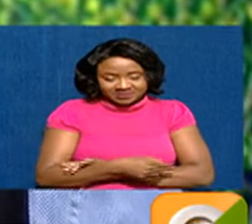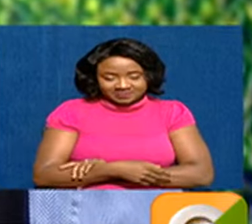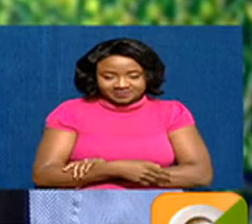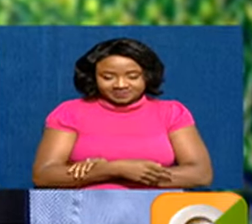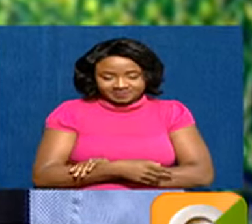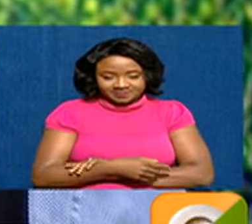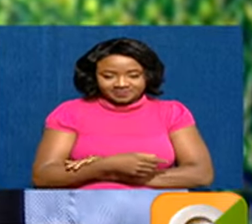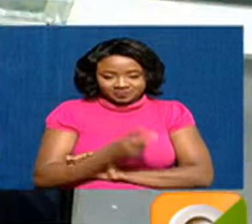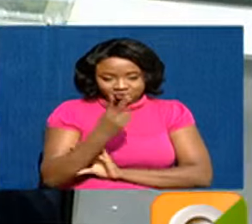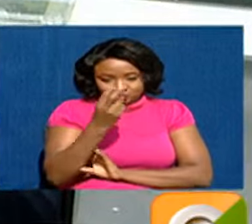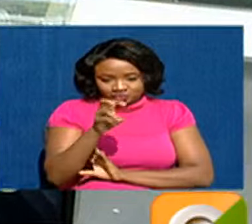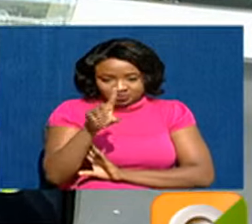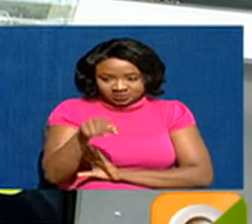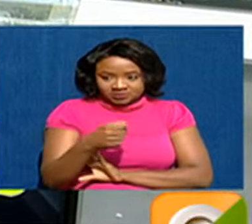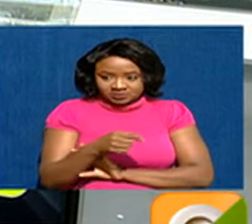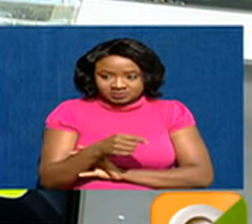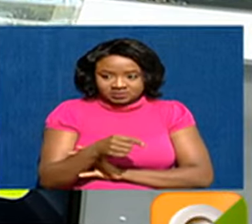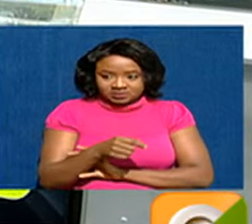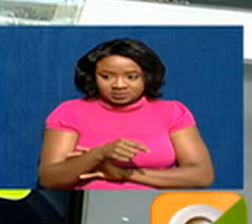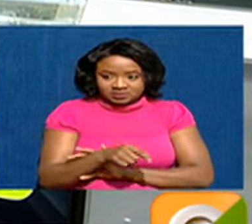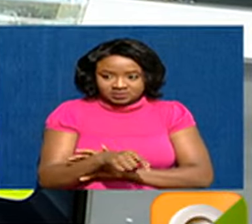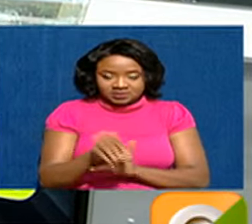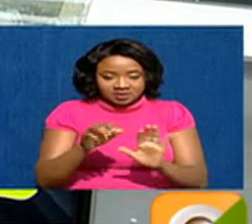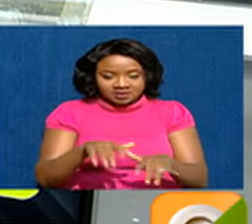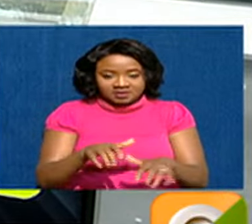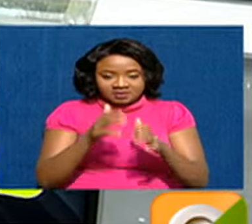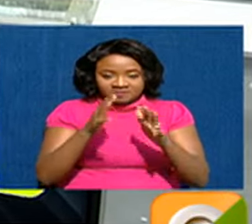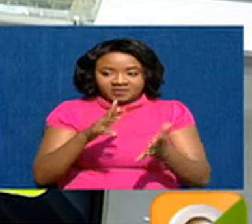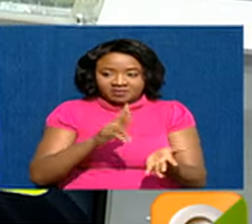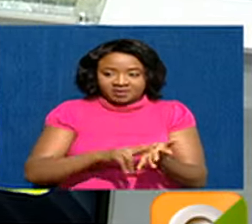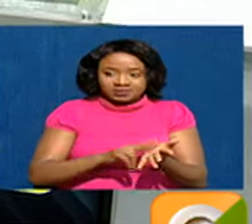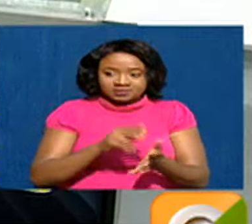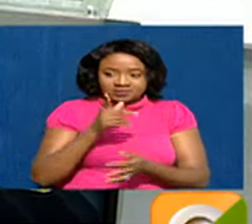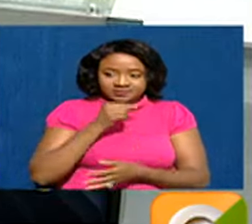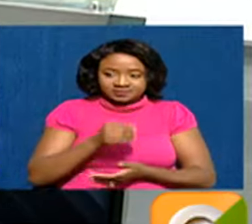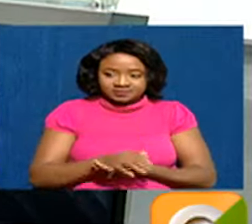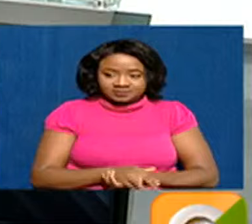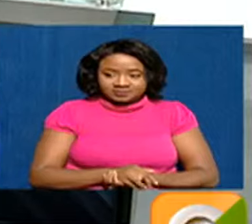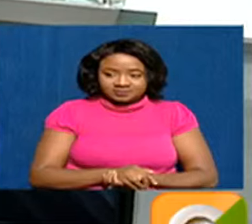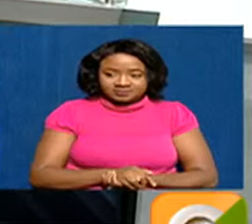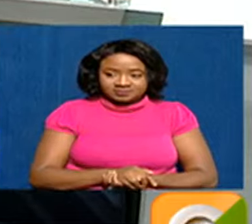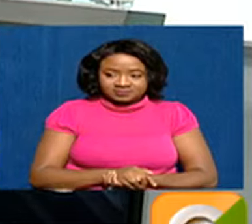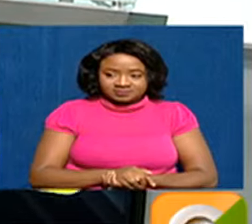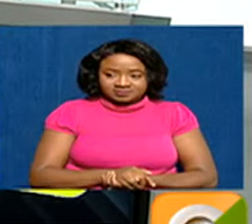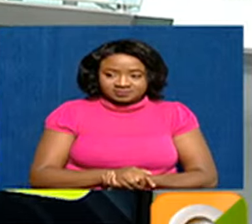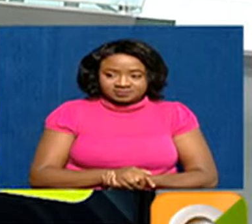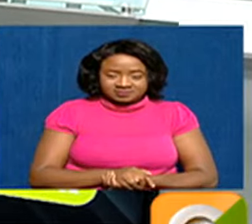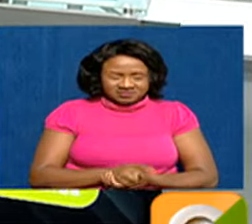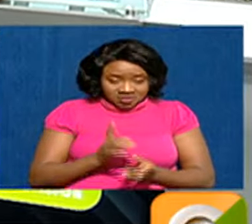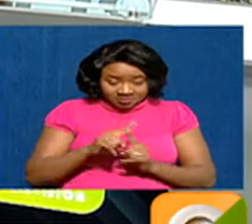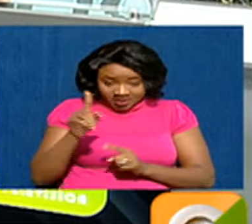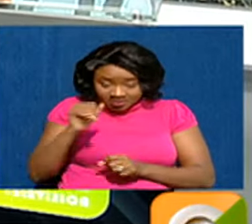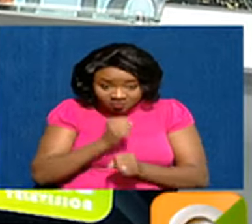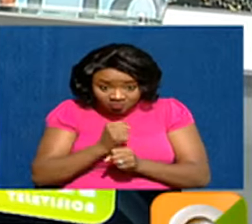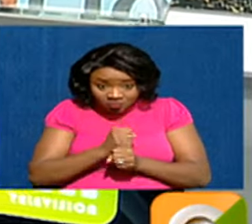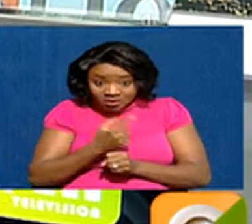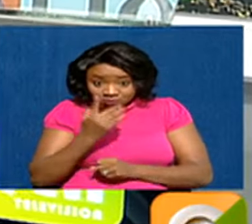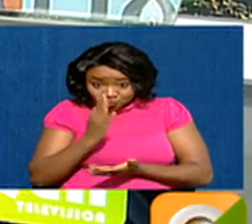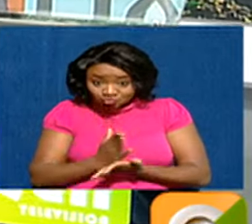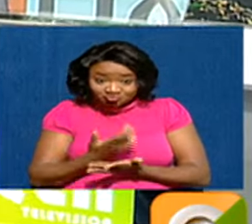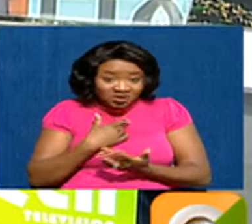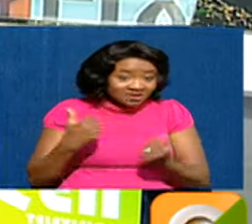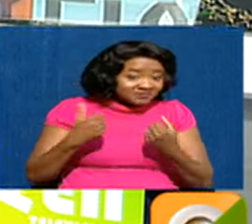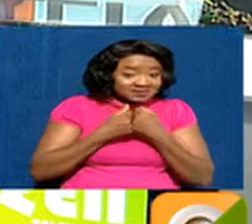20,000? Yes. Goodness. What? Yes, 20,000. Is it working, though? Is it working? Are there hitches? Are